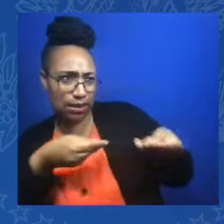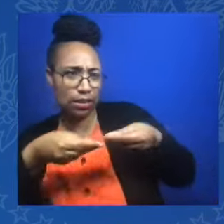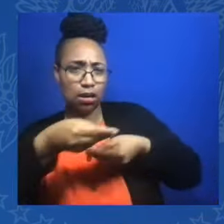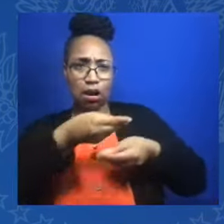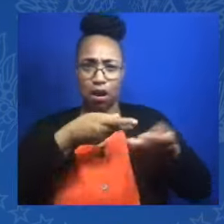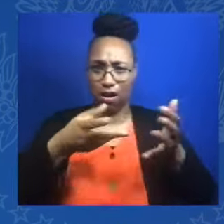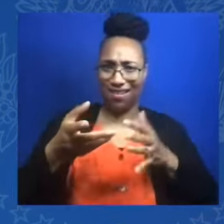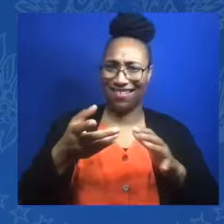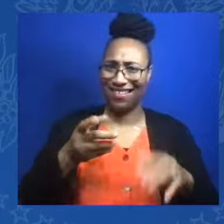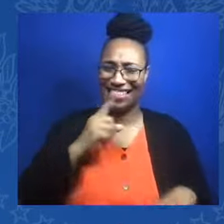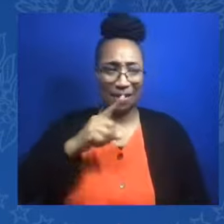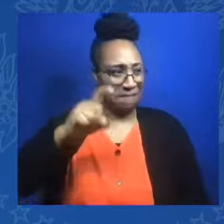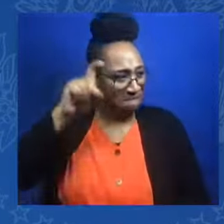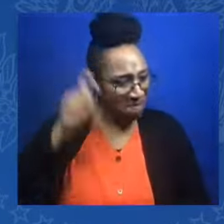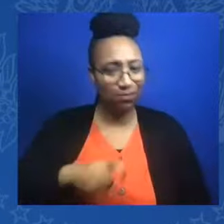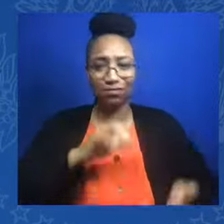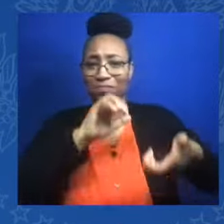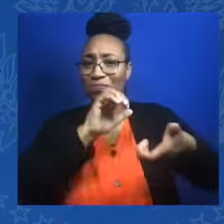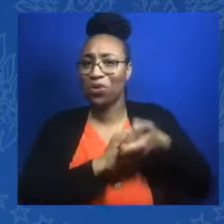Folks,